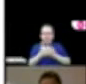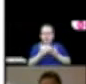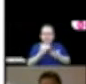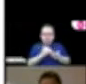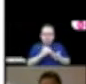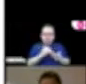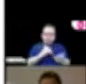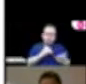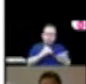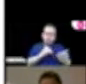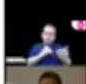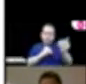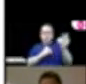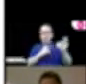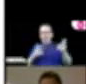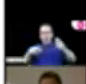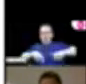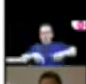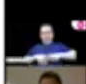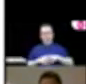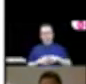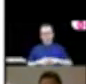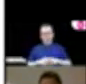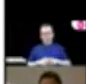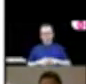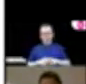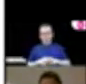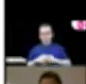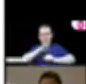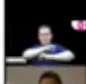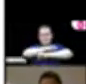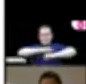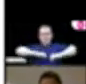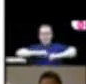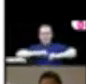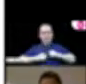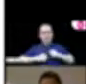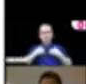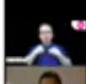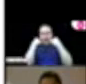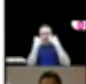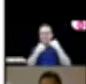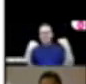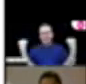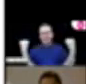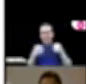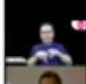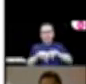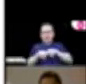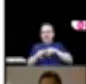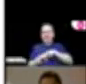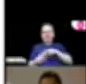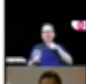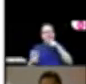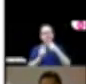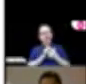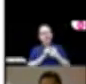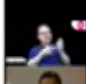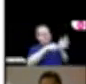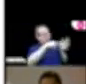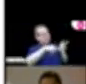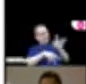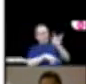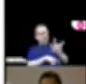as long as they're in lockdown. There is not much space that you can exercise, you can stretch your feet, you can change channels. There